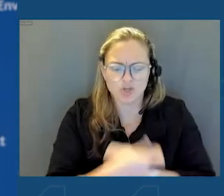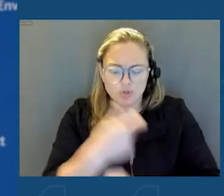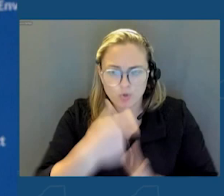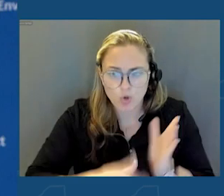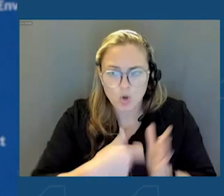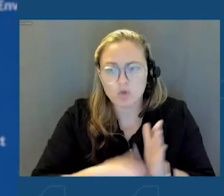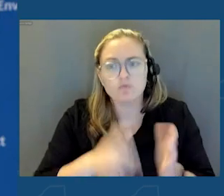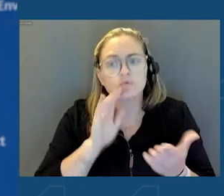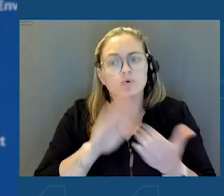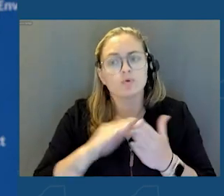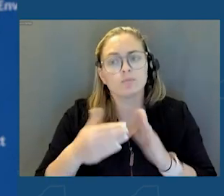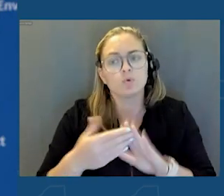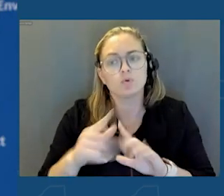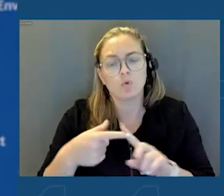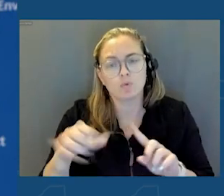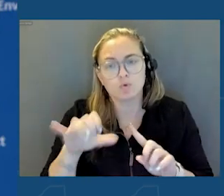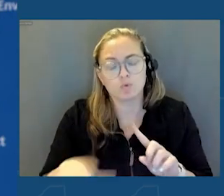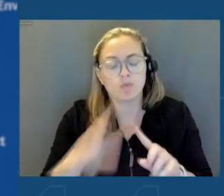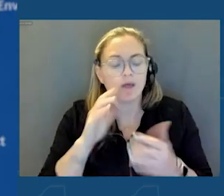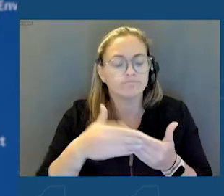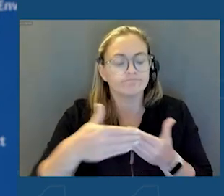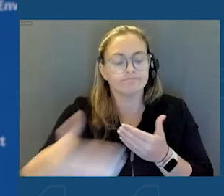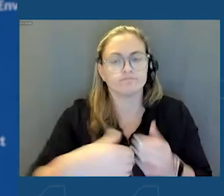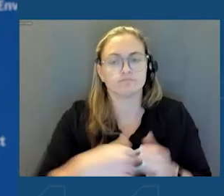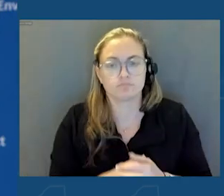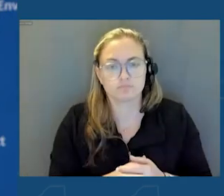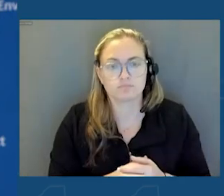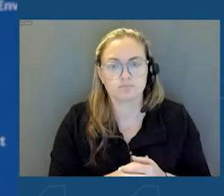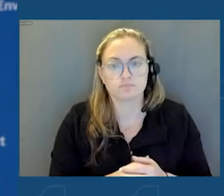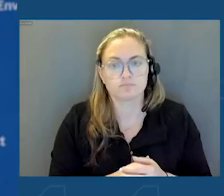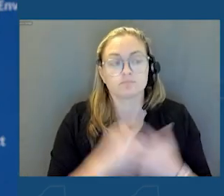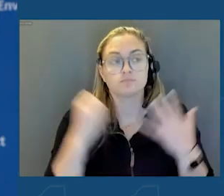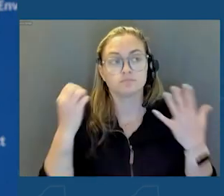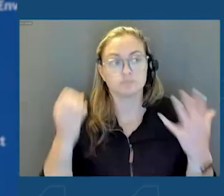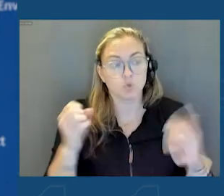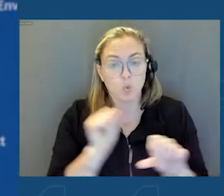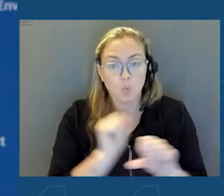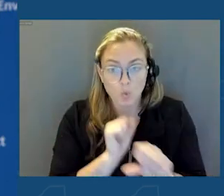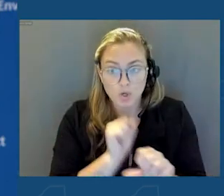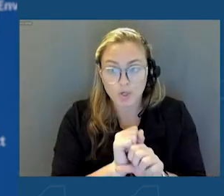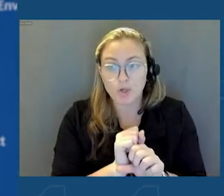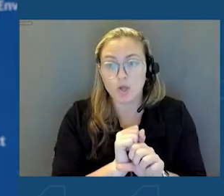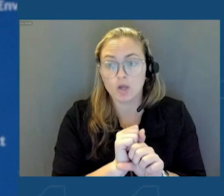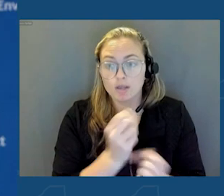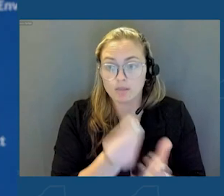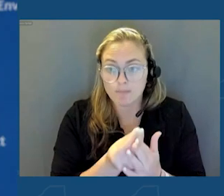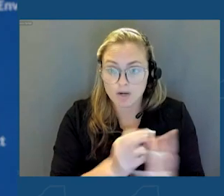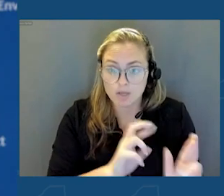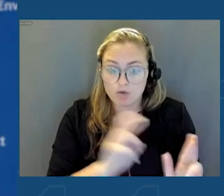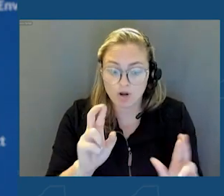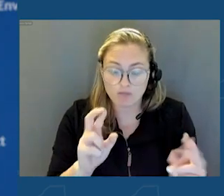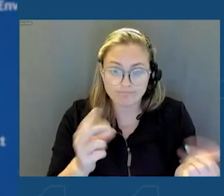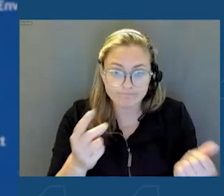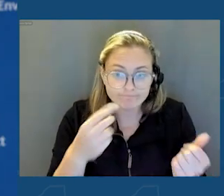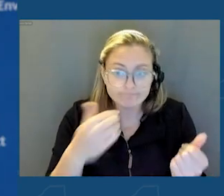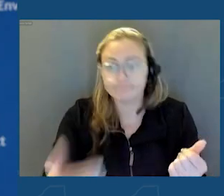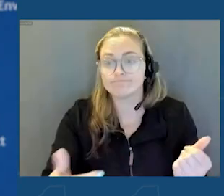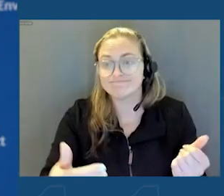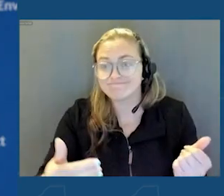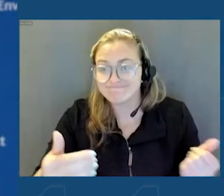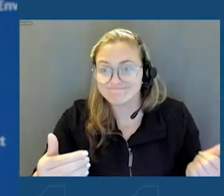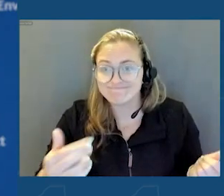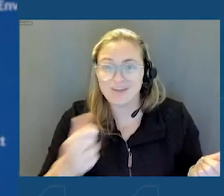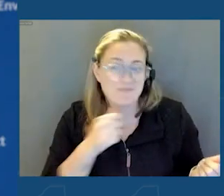communities as we do this going forward. So we're working on getting the money out the door as soon as possible. Everybody knows how impatient I am. Everybody,